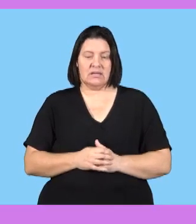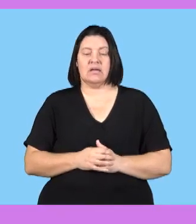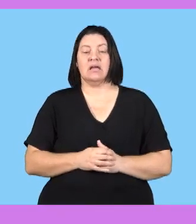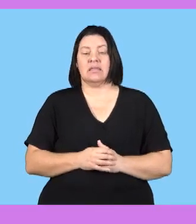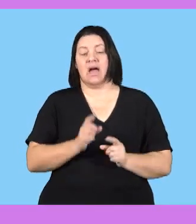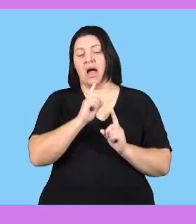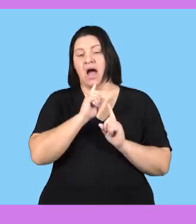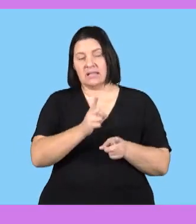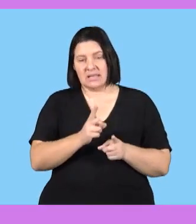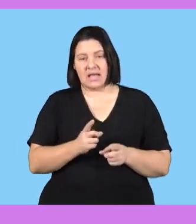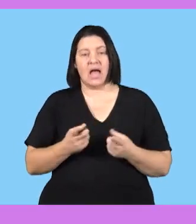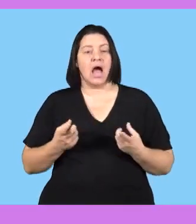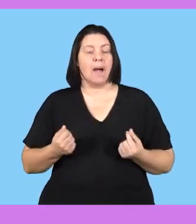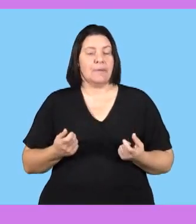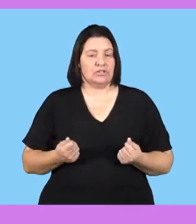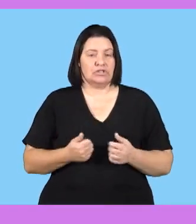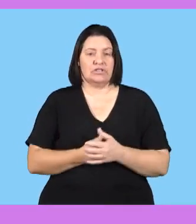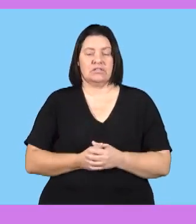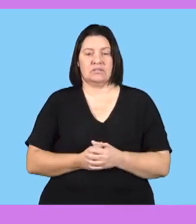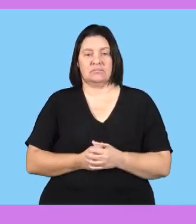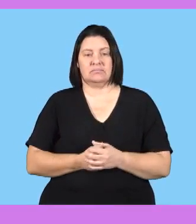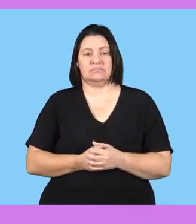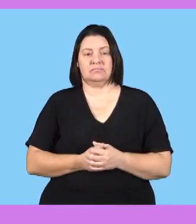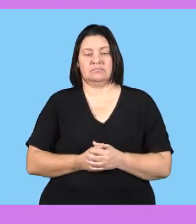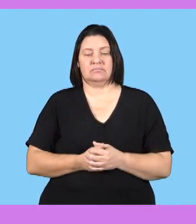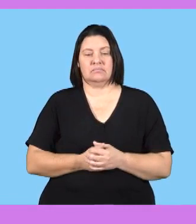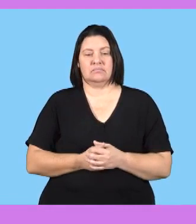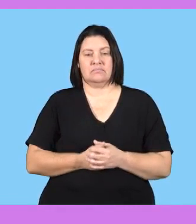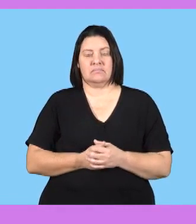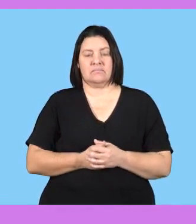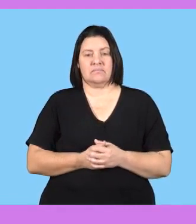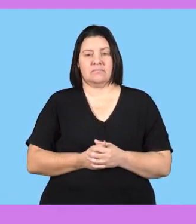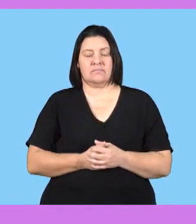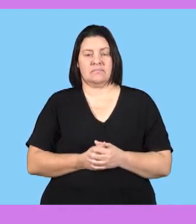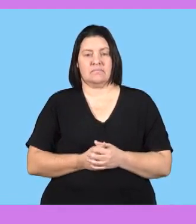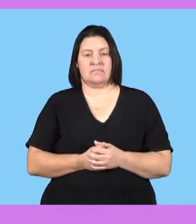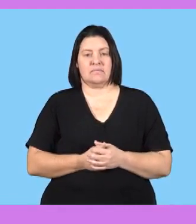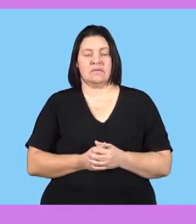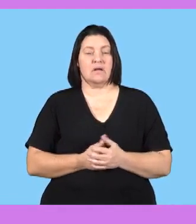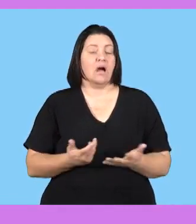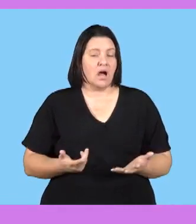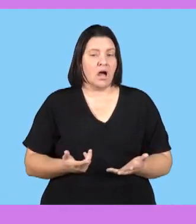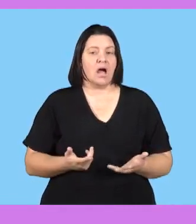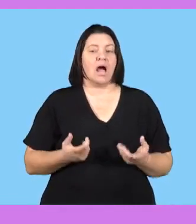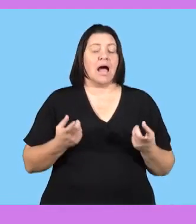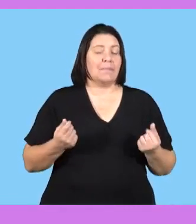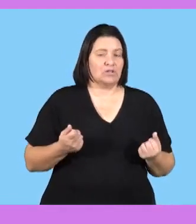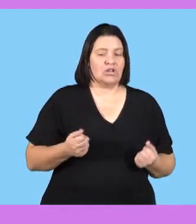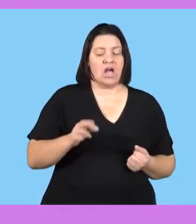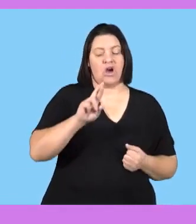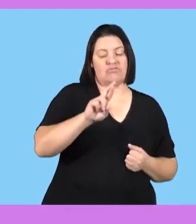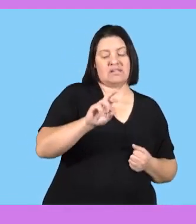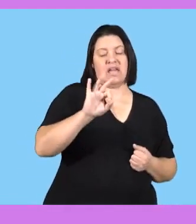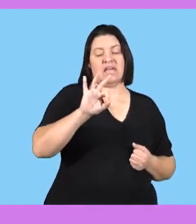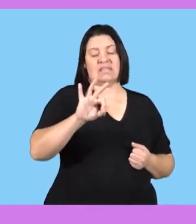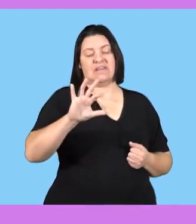rand. Therefore, the cost is therefore going to be 7 multiplied by 50, which is